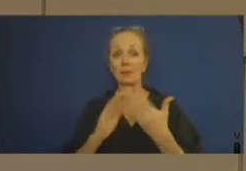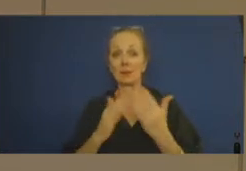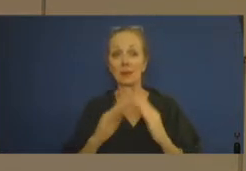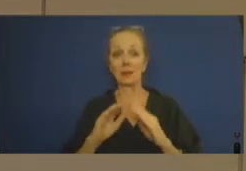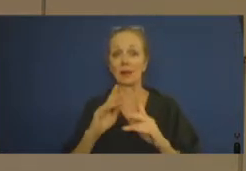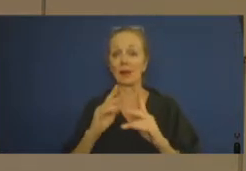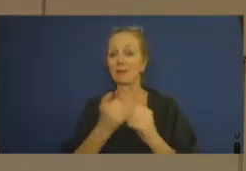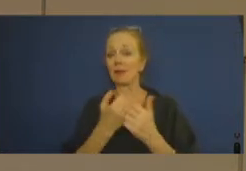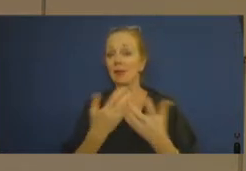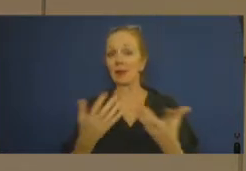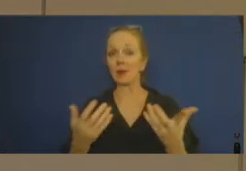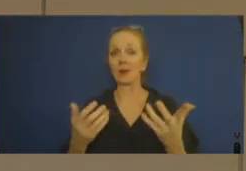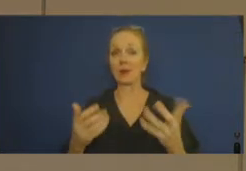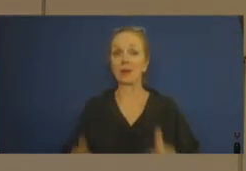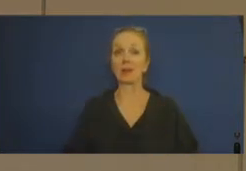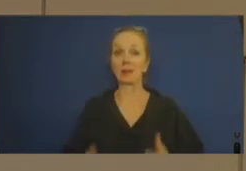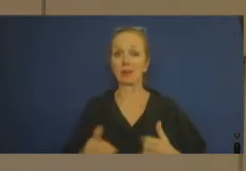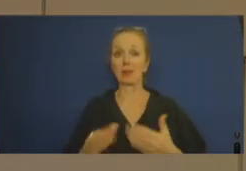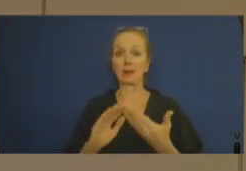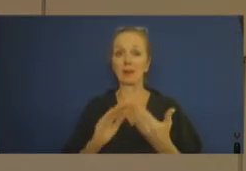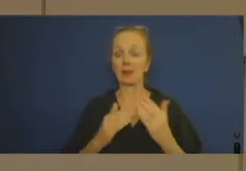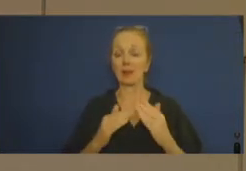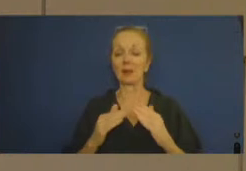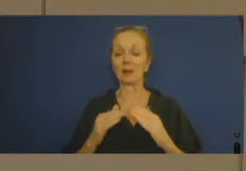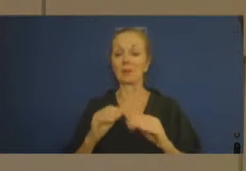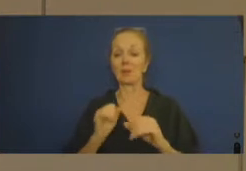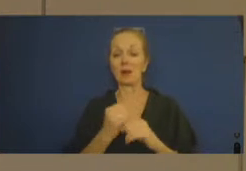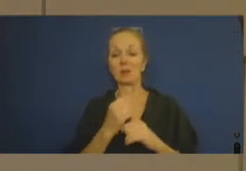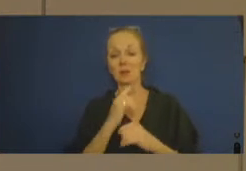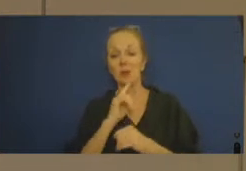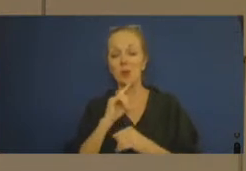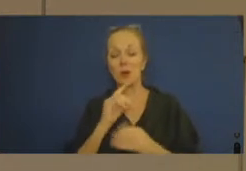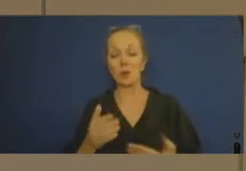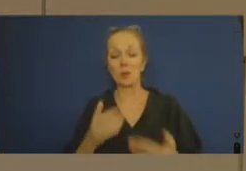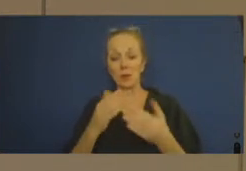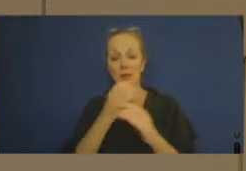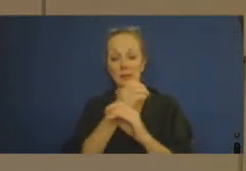we can do on council to ensure we are providing